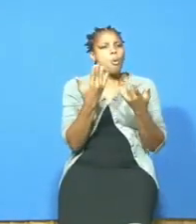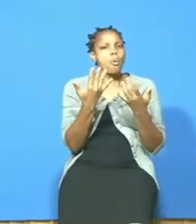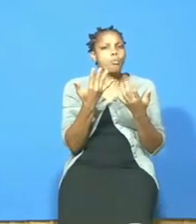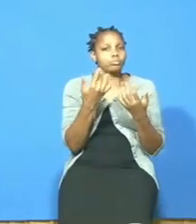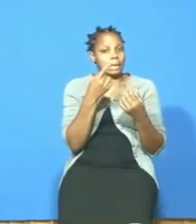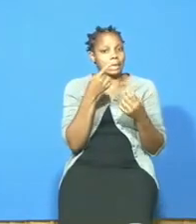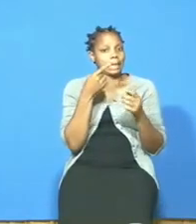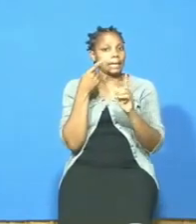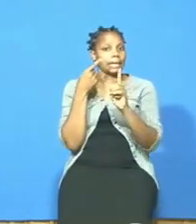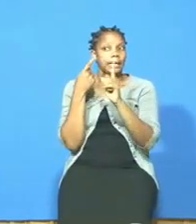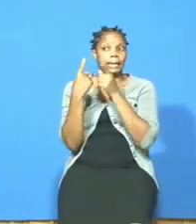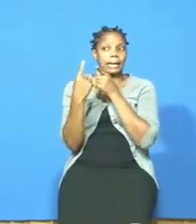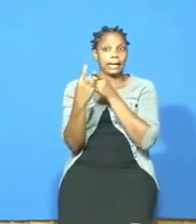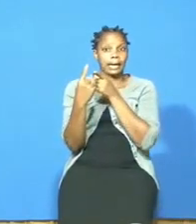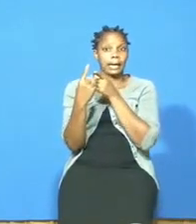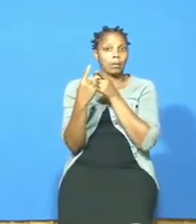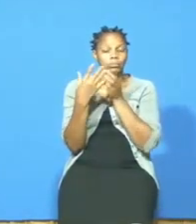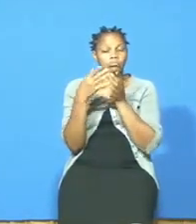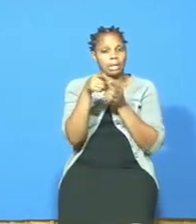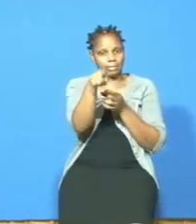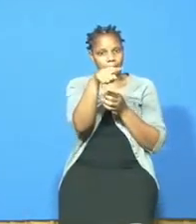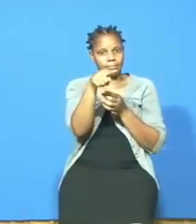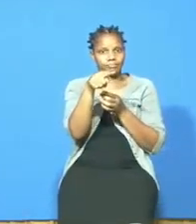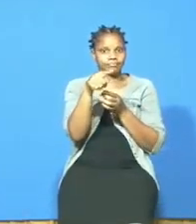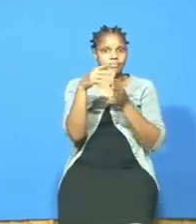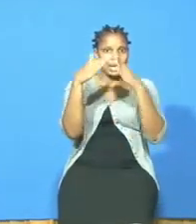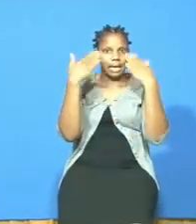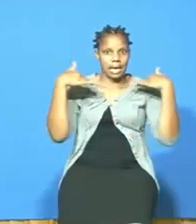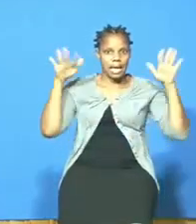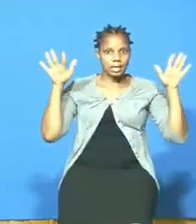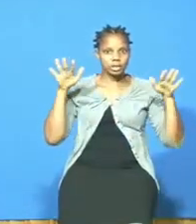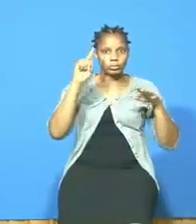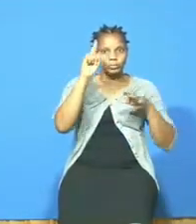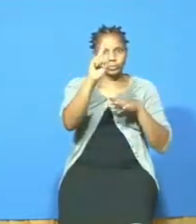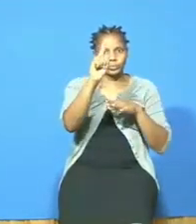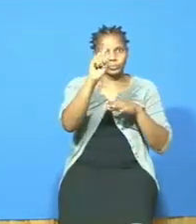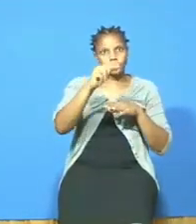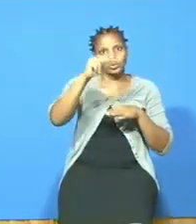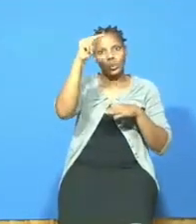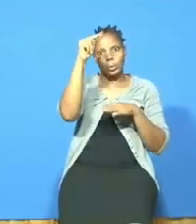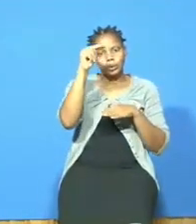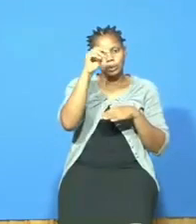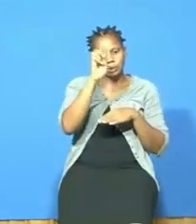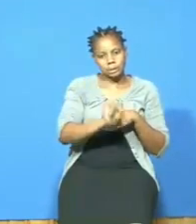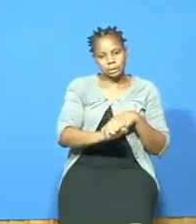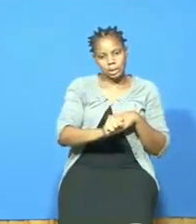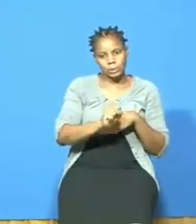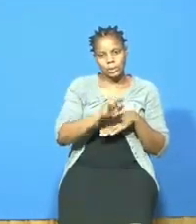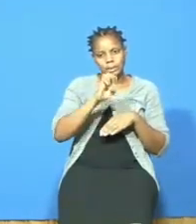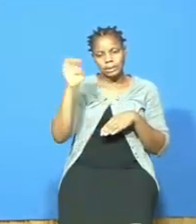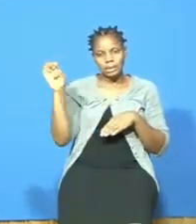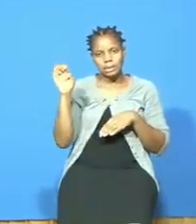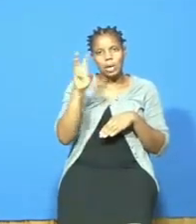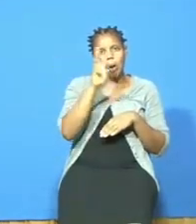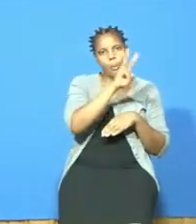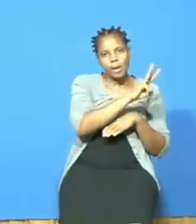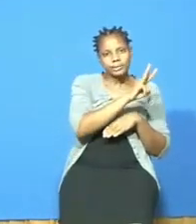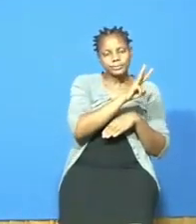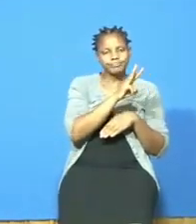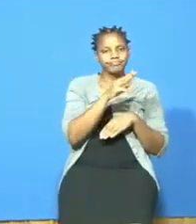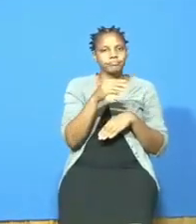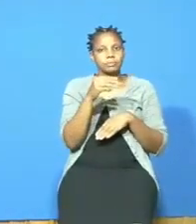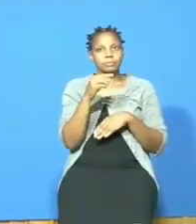given to hurt the earth and the sea, saying, do not